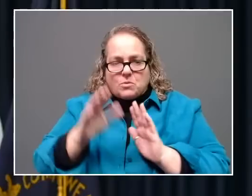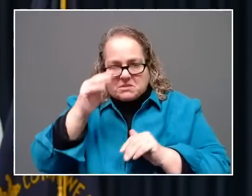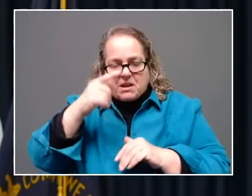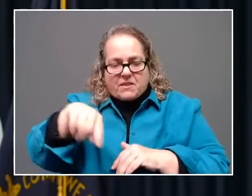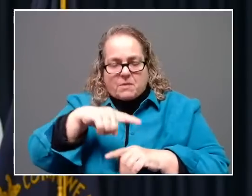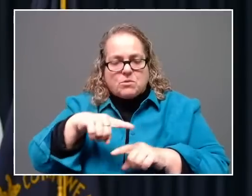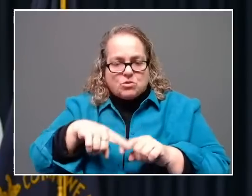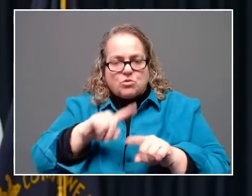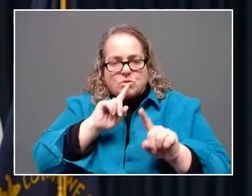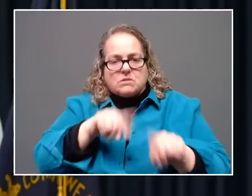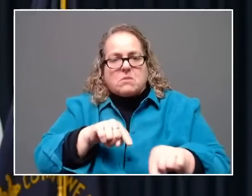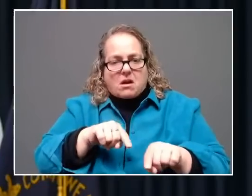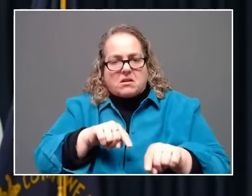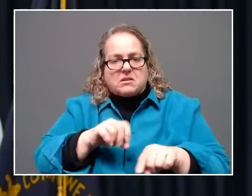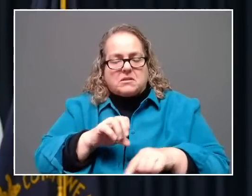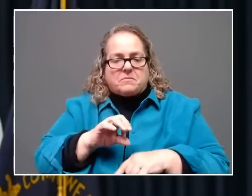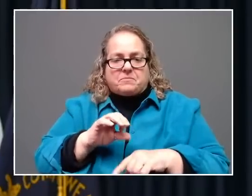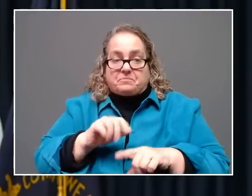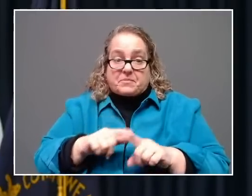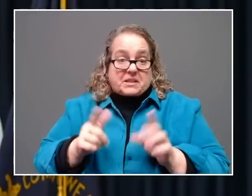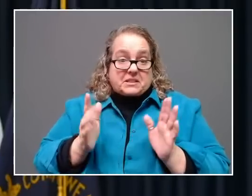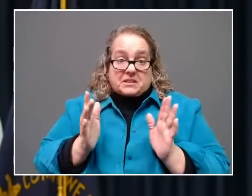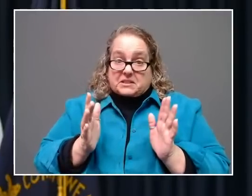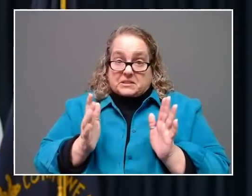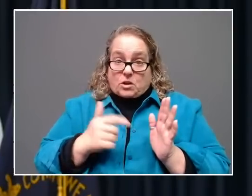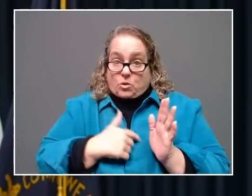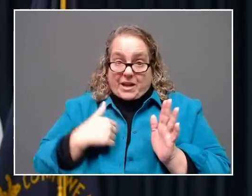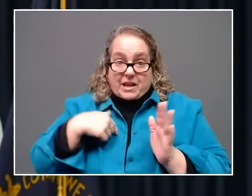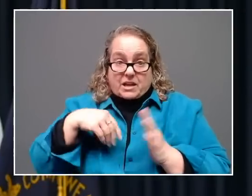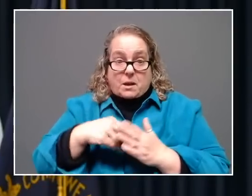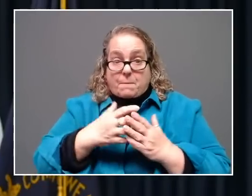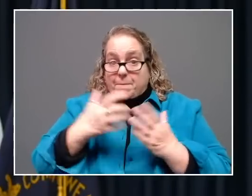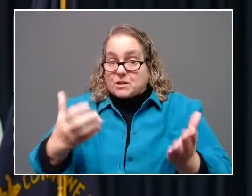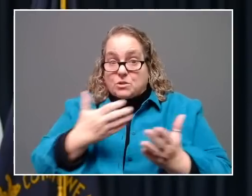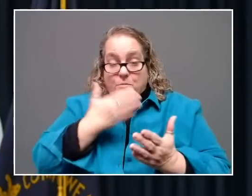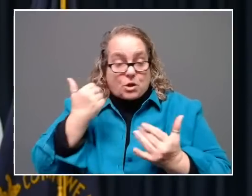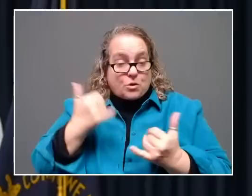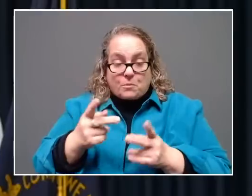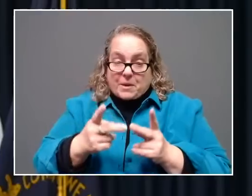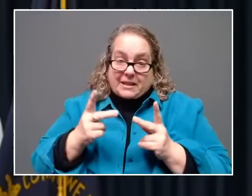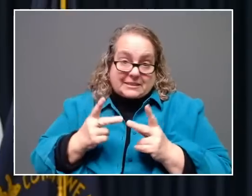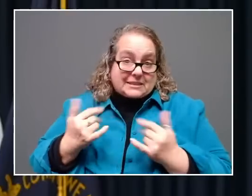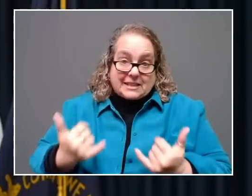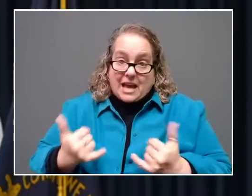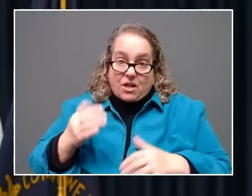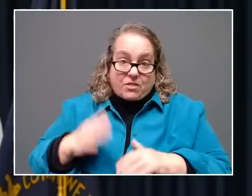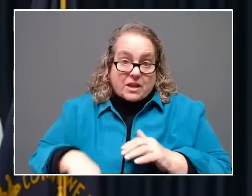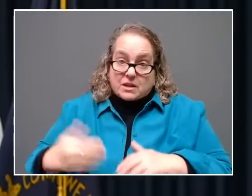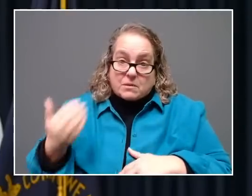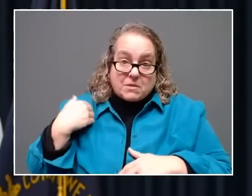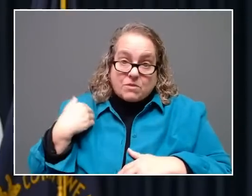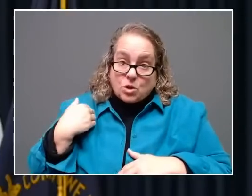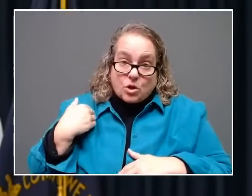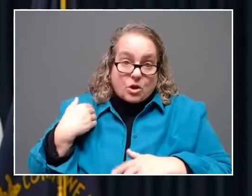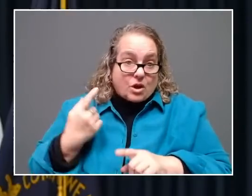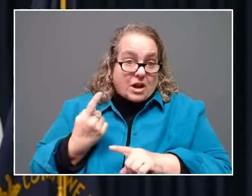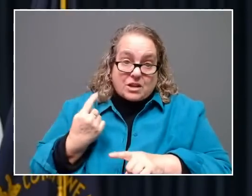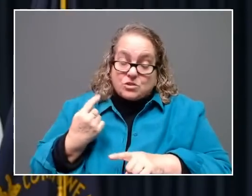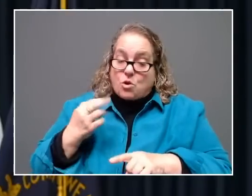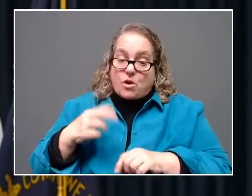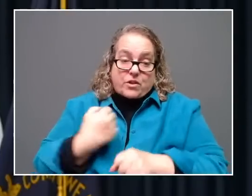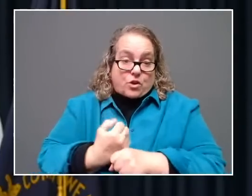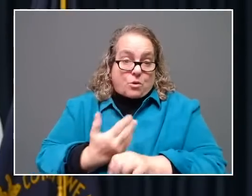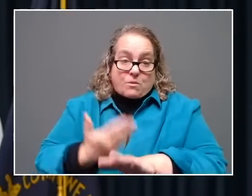respond accordingly. But listen, we're in such a better place than we were last year or the year